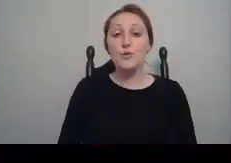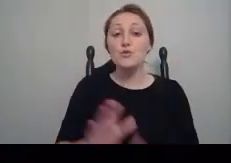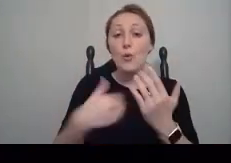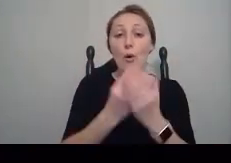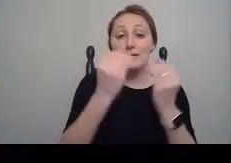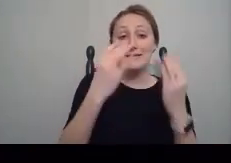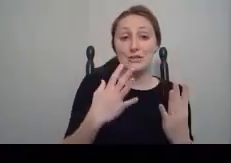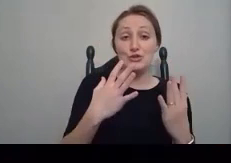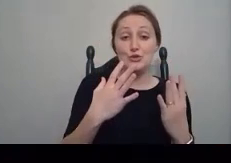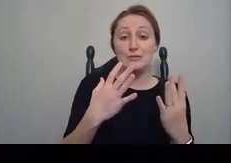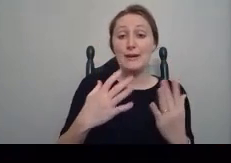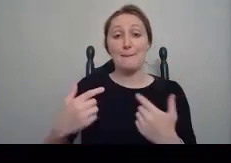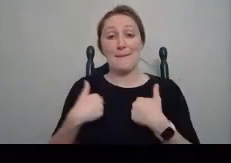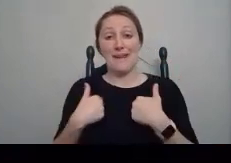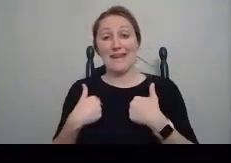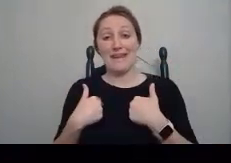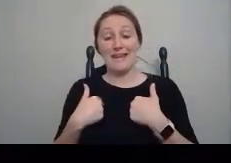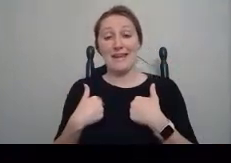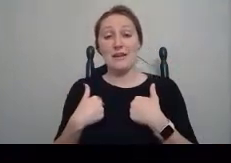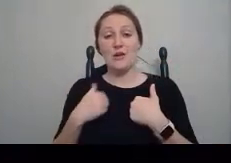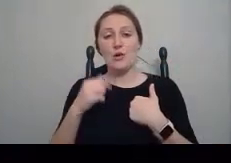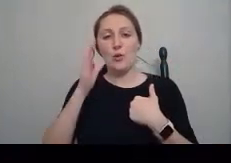be completely empathetic to